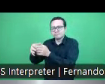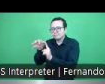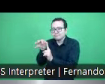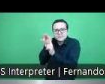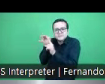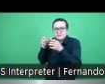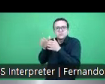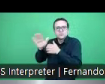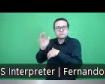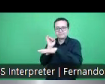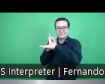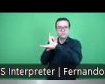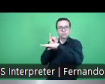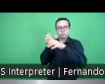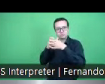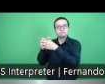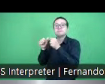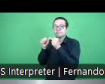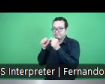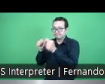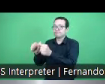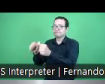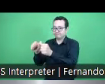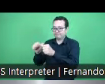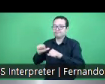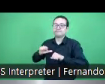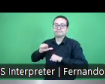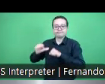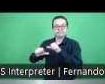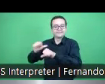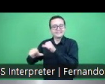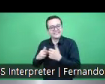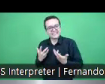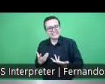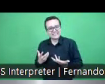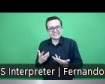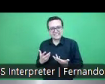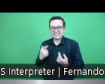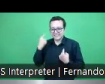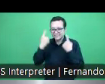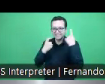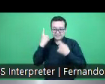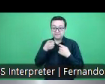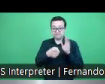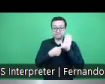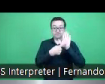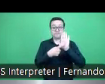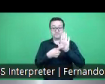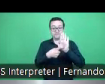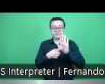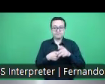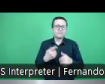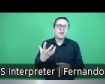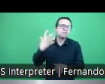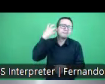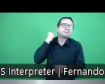kami that juga they are temukan still berbagai cage, for example, bentuk-bentuk that they are kekerasan still dan being pelanggaran HAM terjadi di chained. panti-panti So this is where we found a